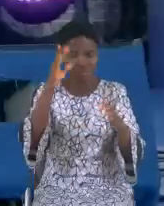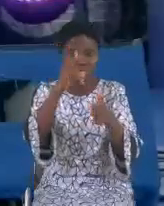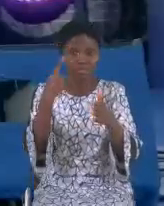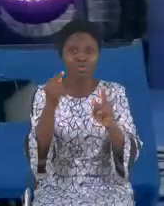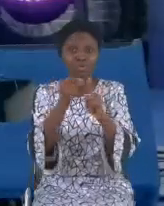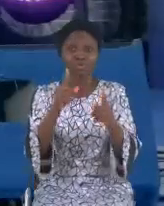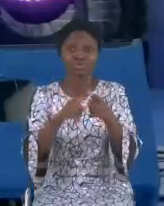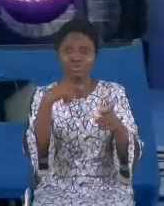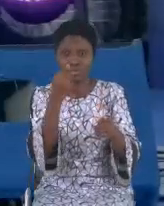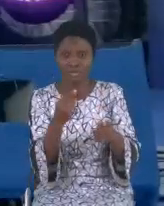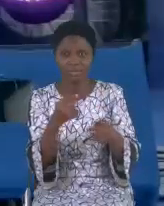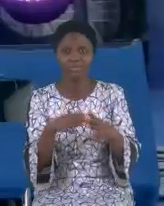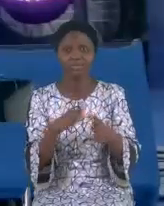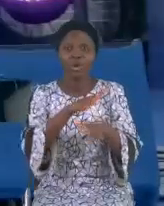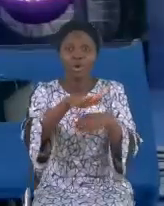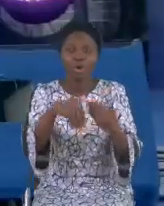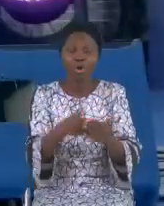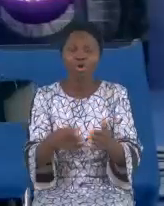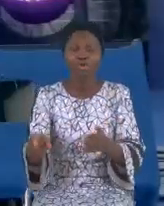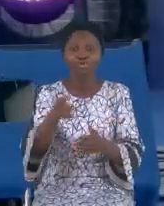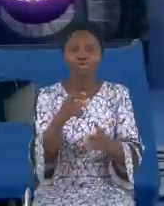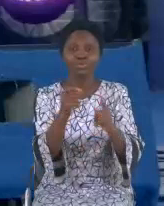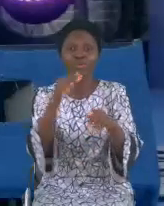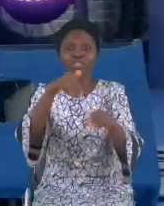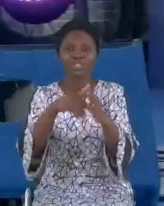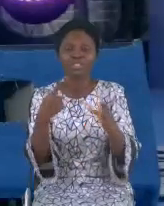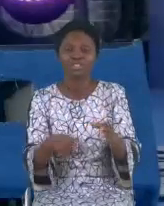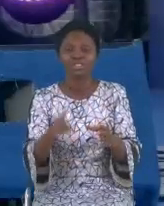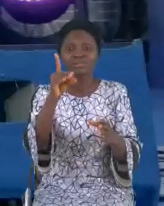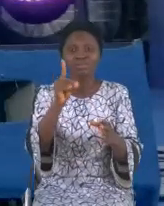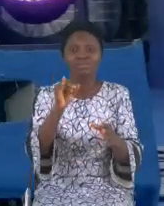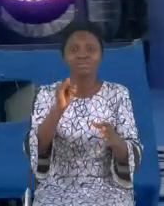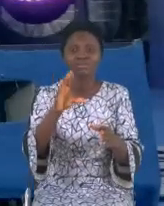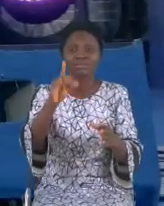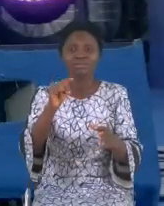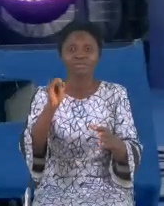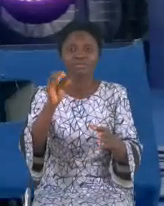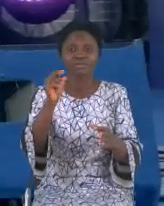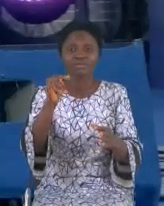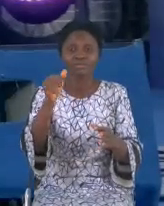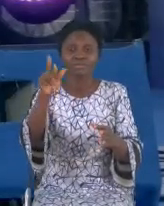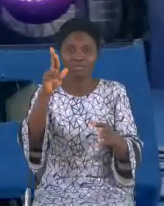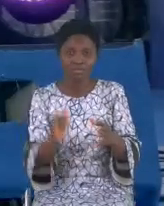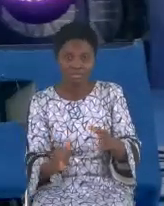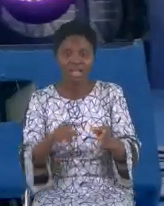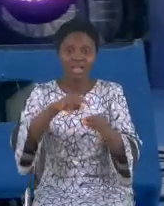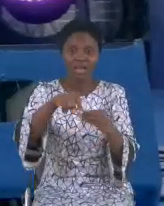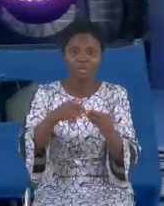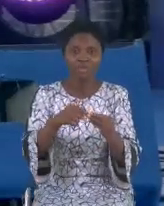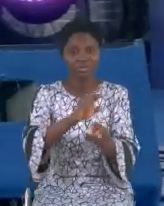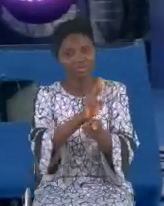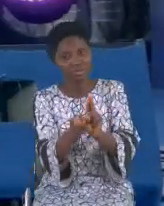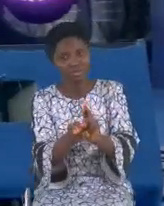studied all those words in the dictionary about repentance, about turning, but he demonstrated it. He